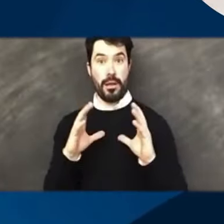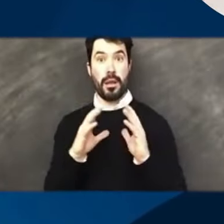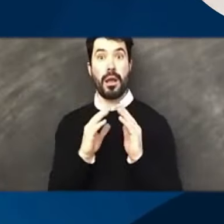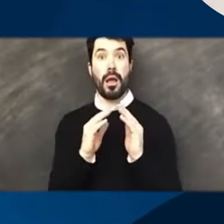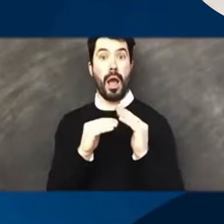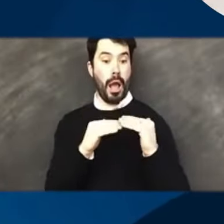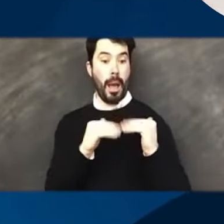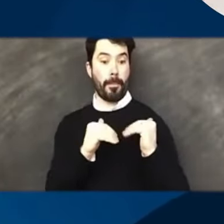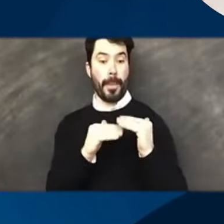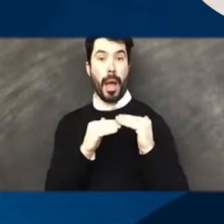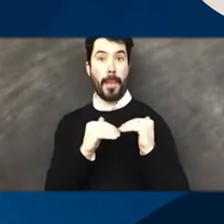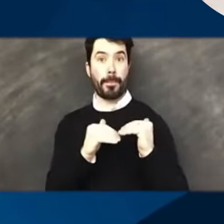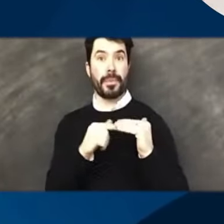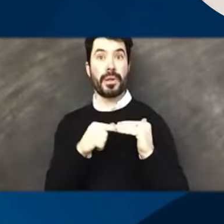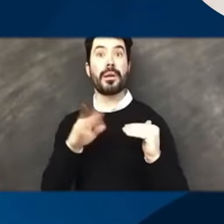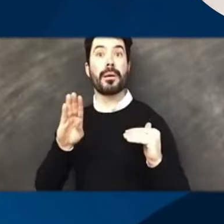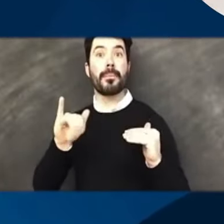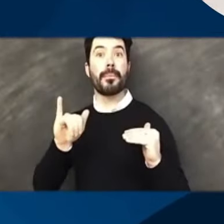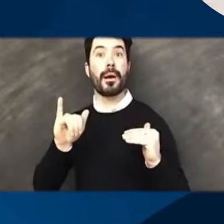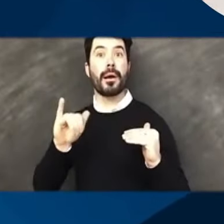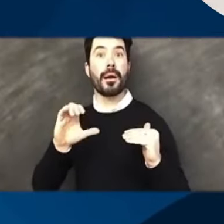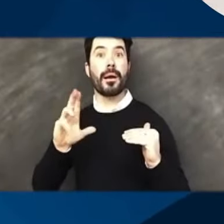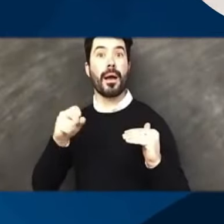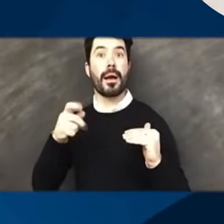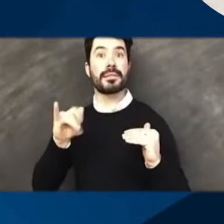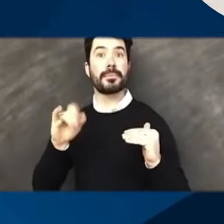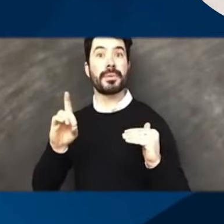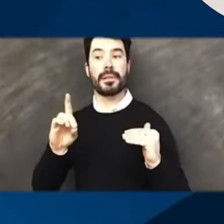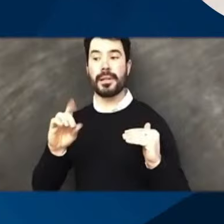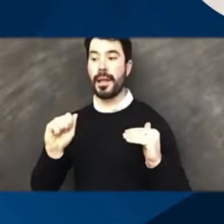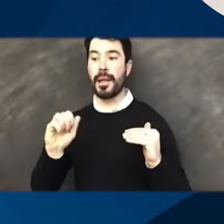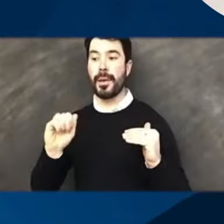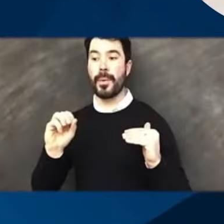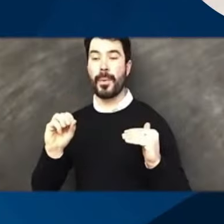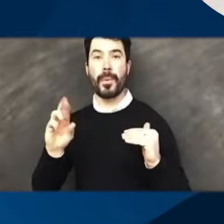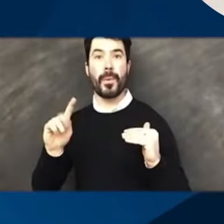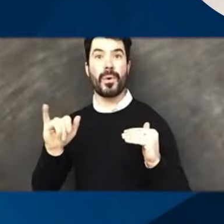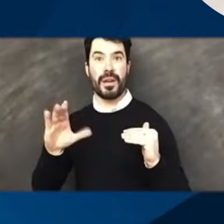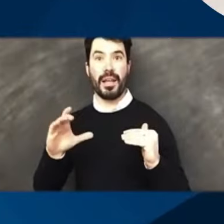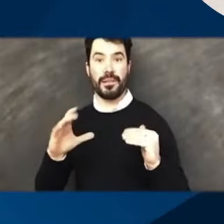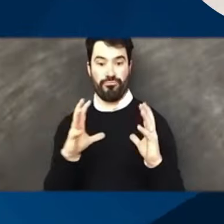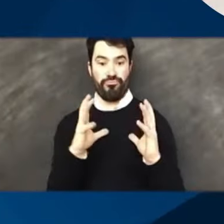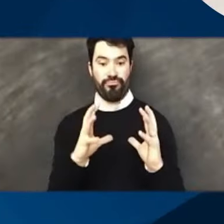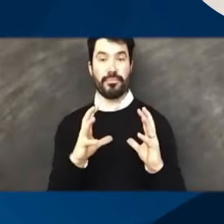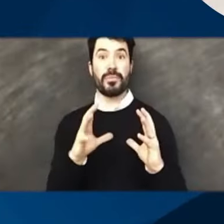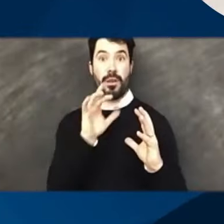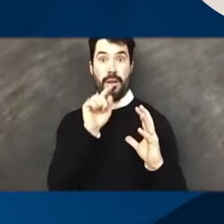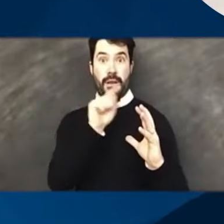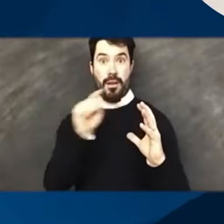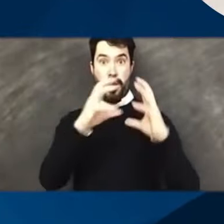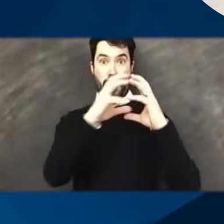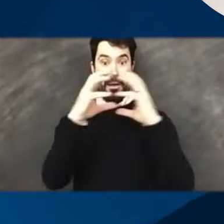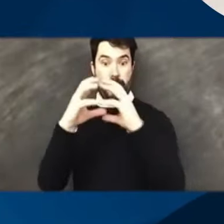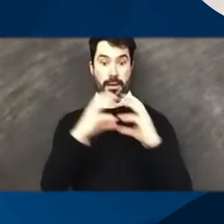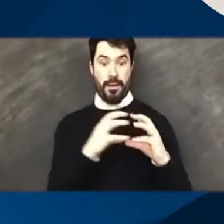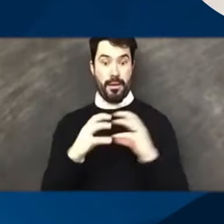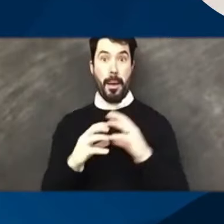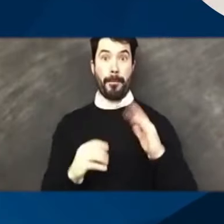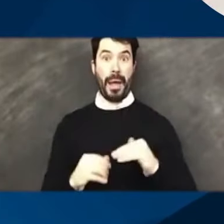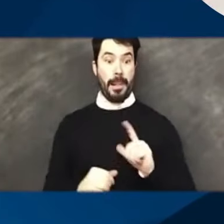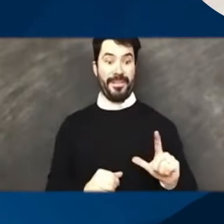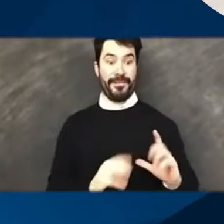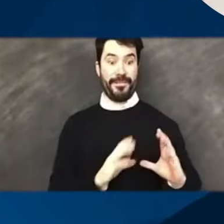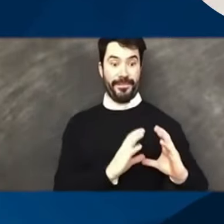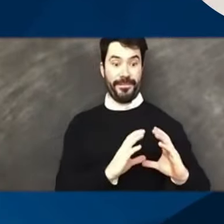bicuspid aortic valve. So the aortic valve is a doorway that sits between the bottom chamber on the left ventricle, and the aorta, the main